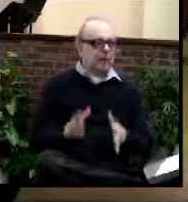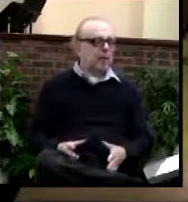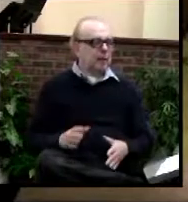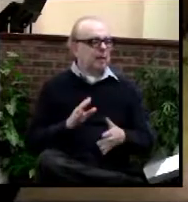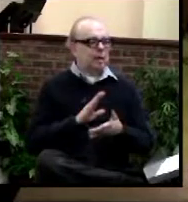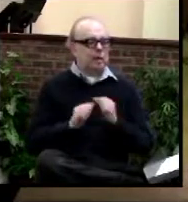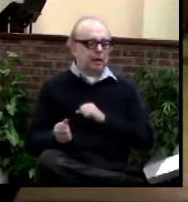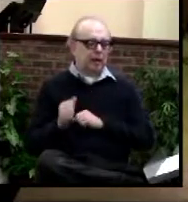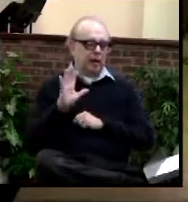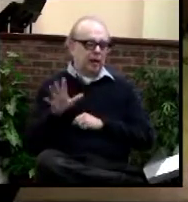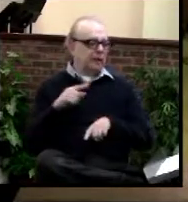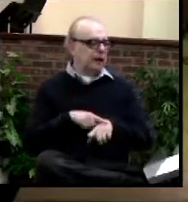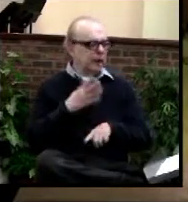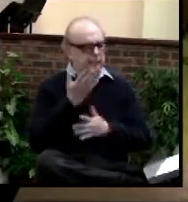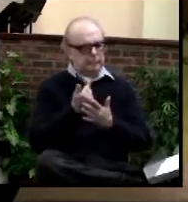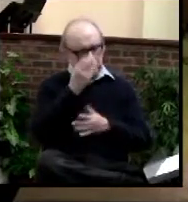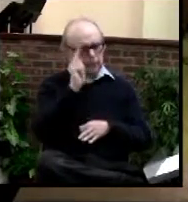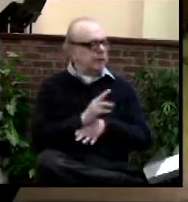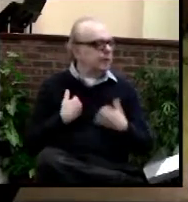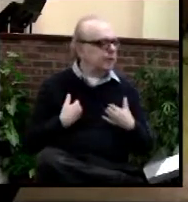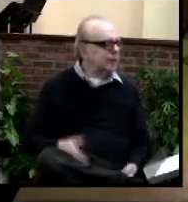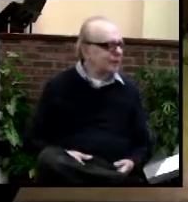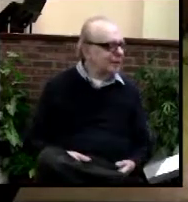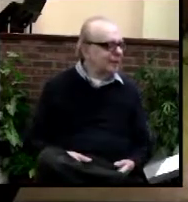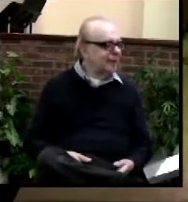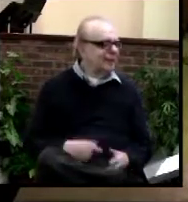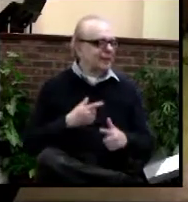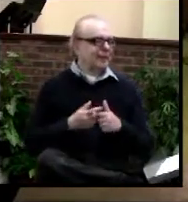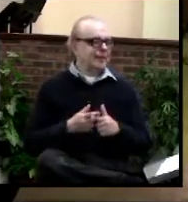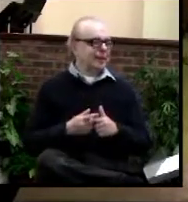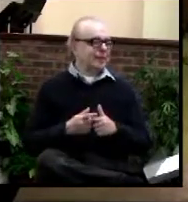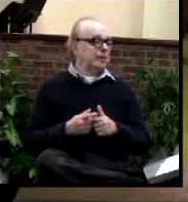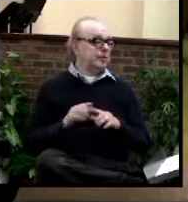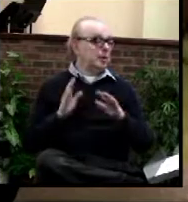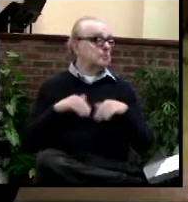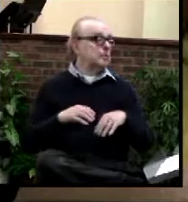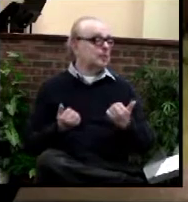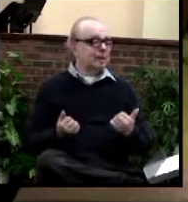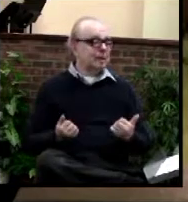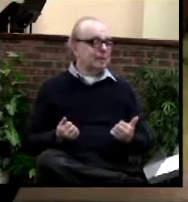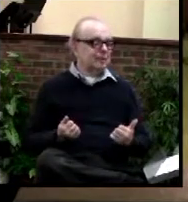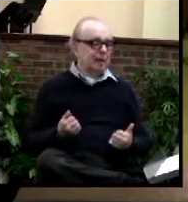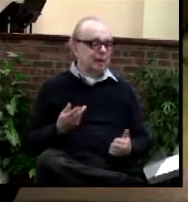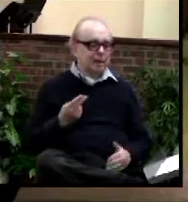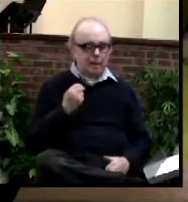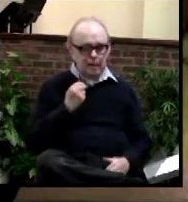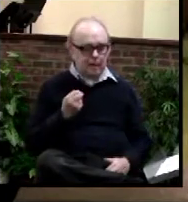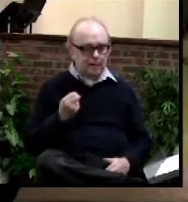5 times before you wear it. And then they're broke in. Honey, we would take them straight off the